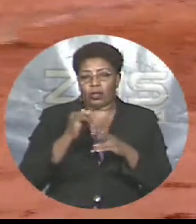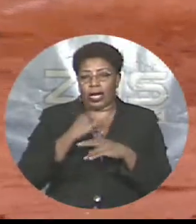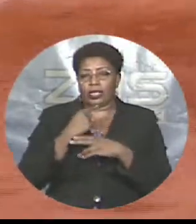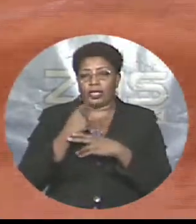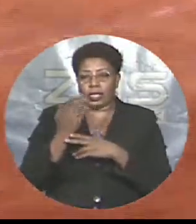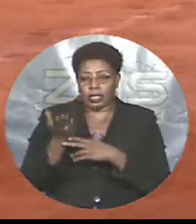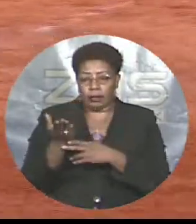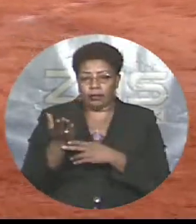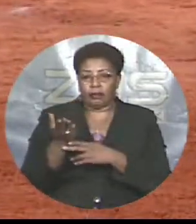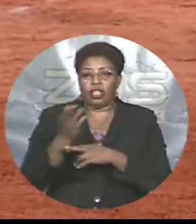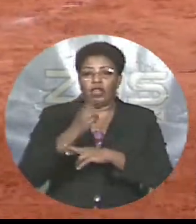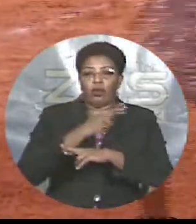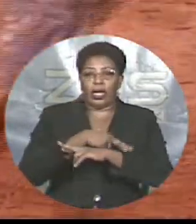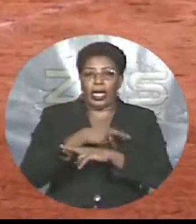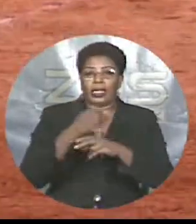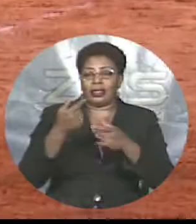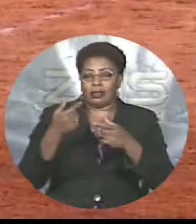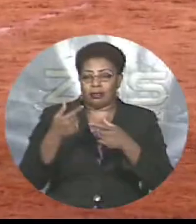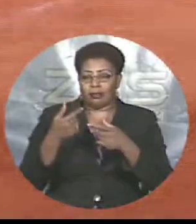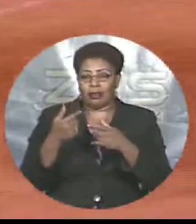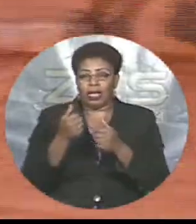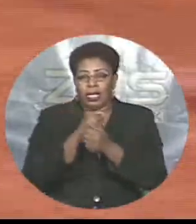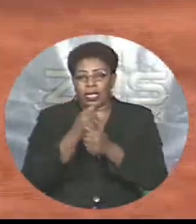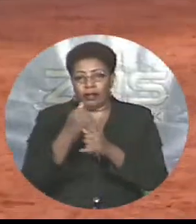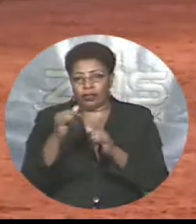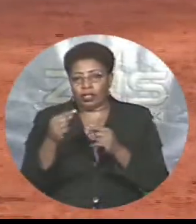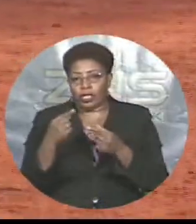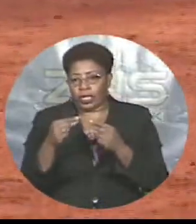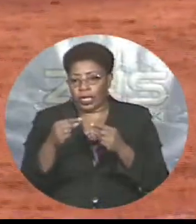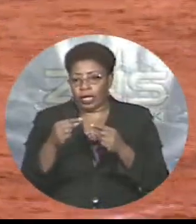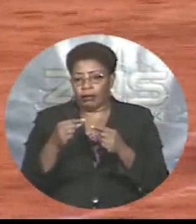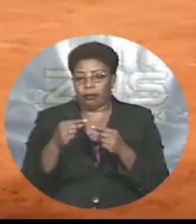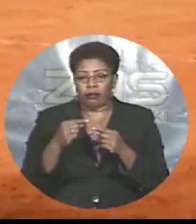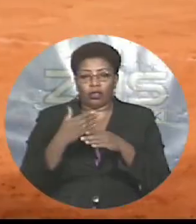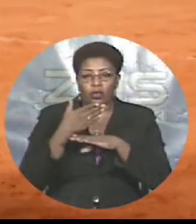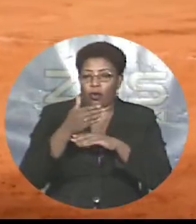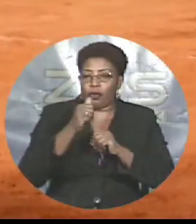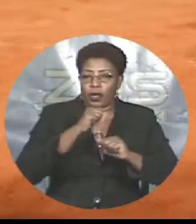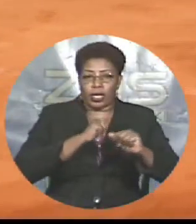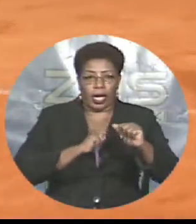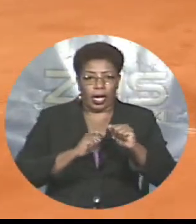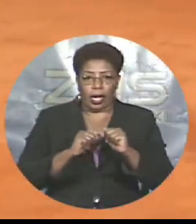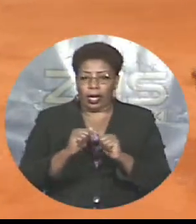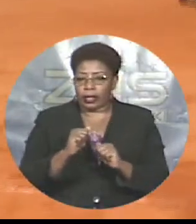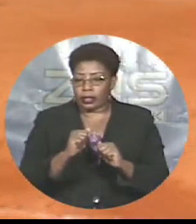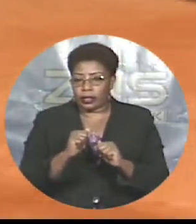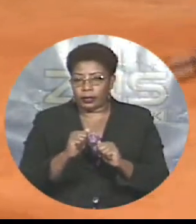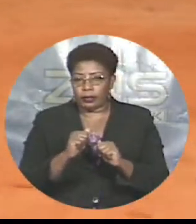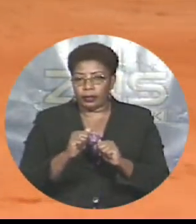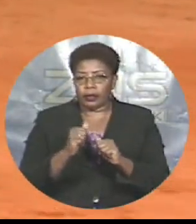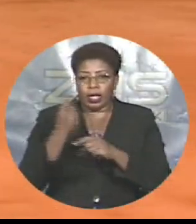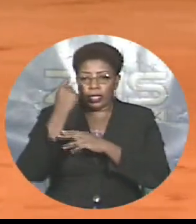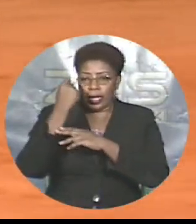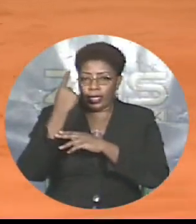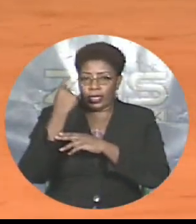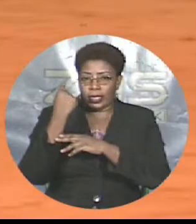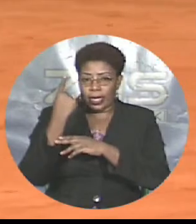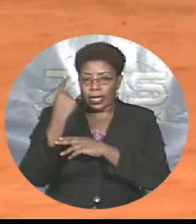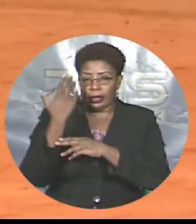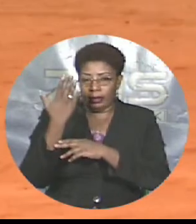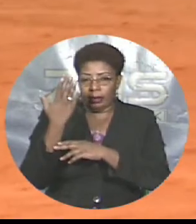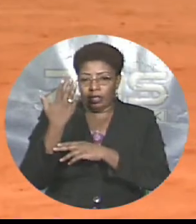relax and let the game come to them. You know, don't overreact to the situation. And it's down, dig up some